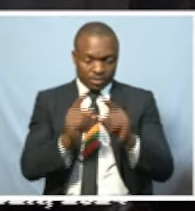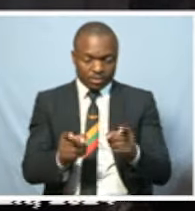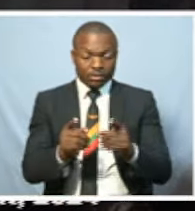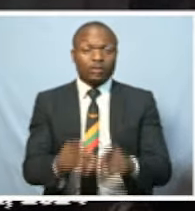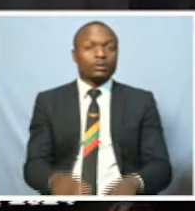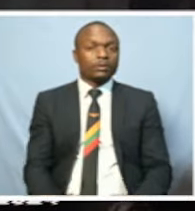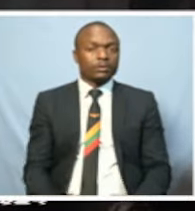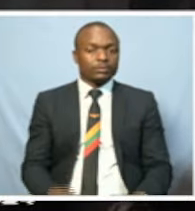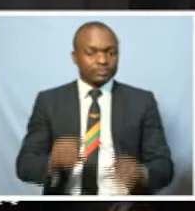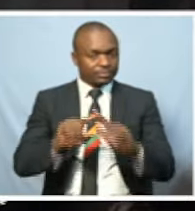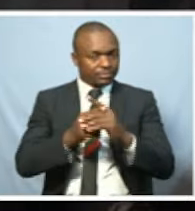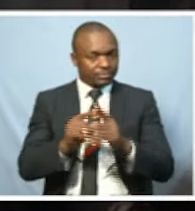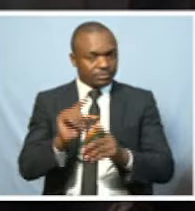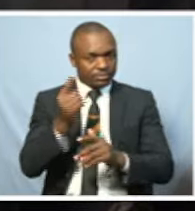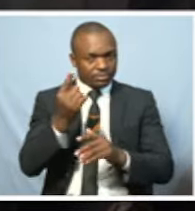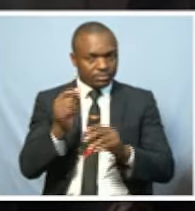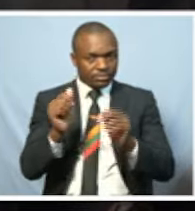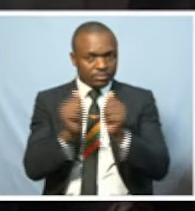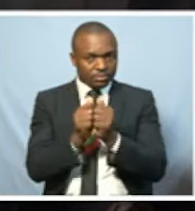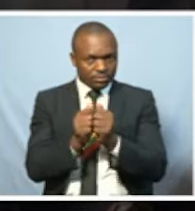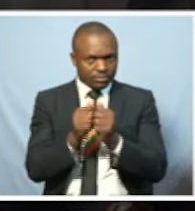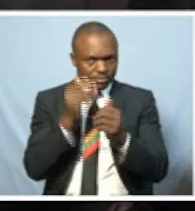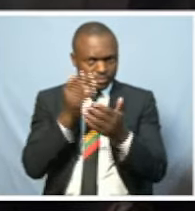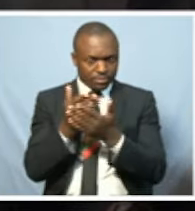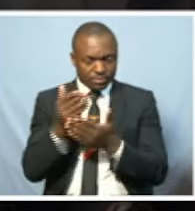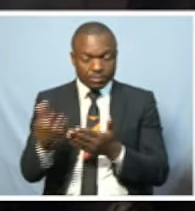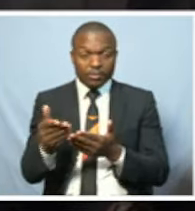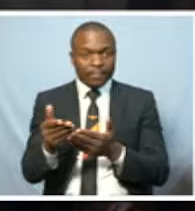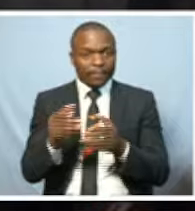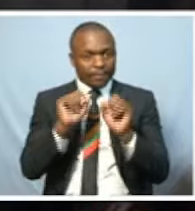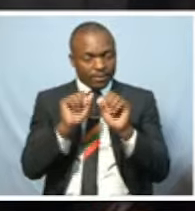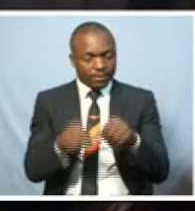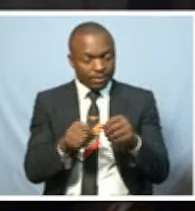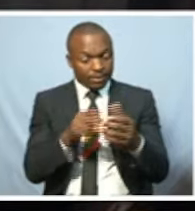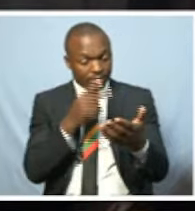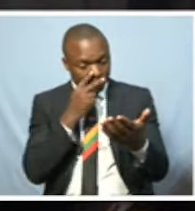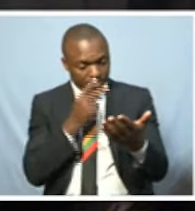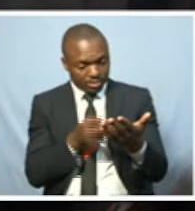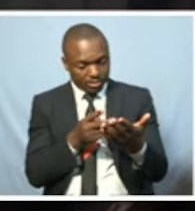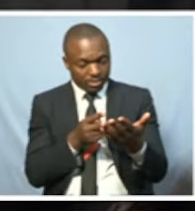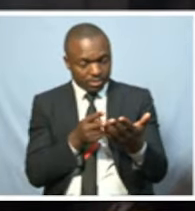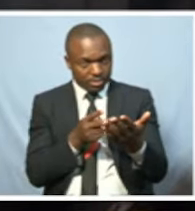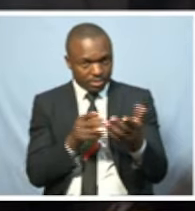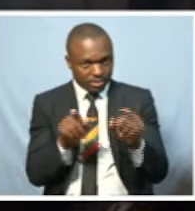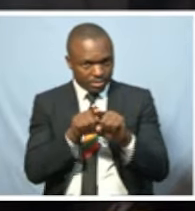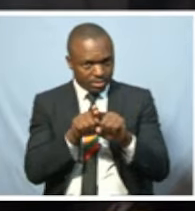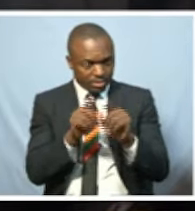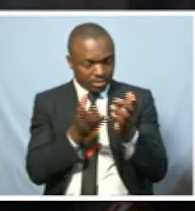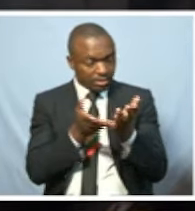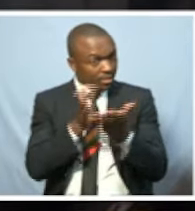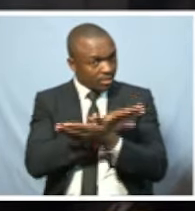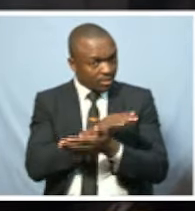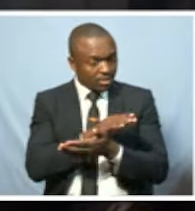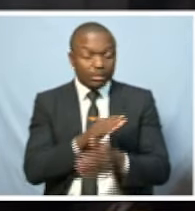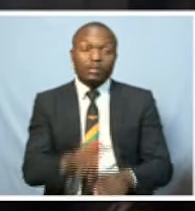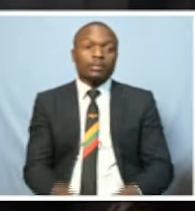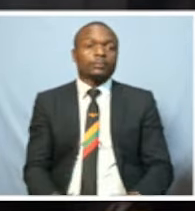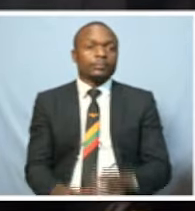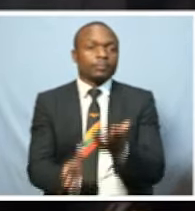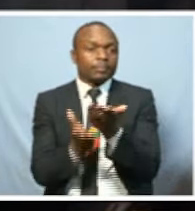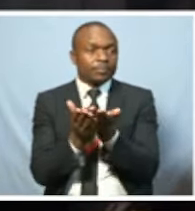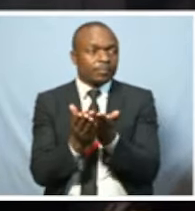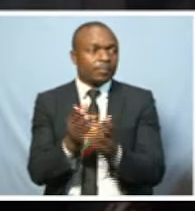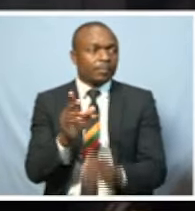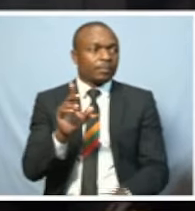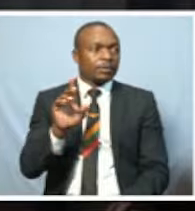will start first of all with the procurement. Let us go to, on the same page, we refer to Appendix B.